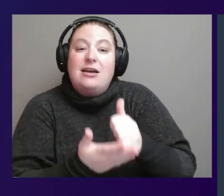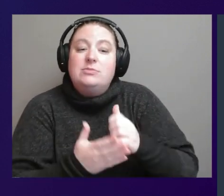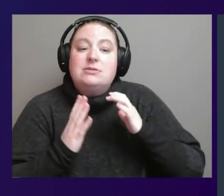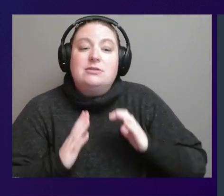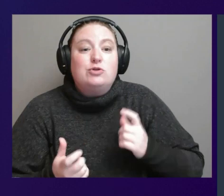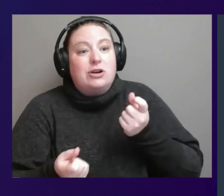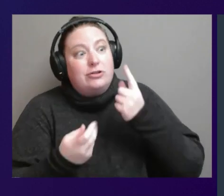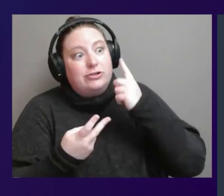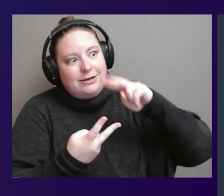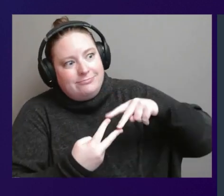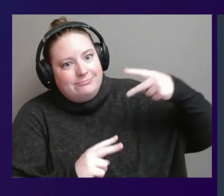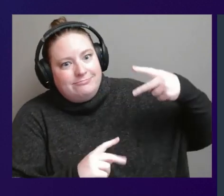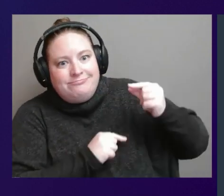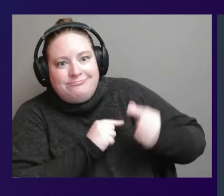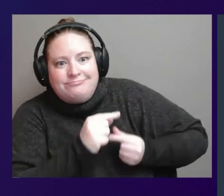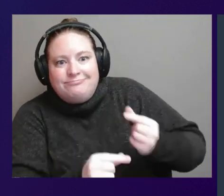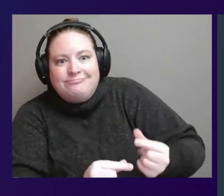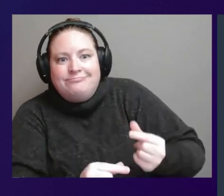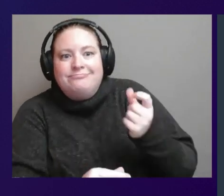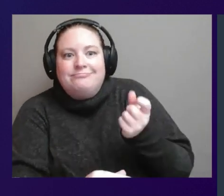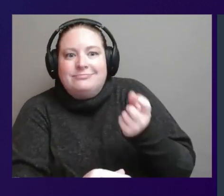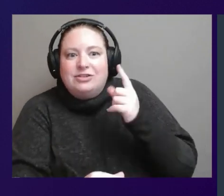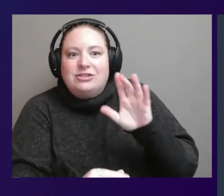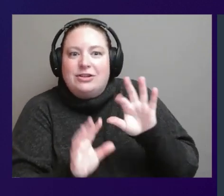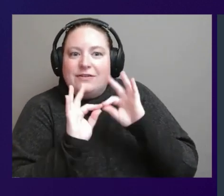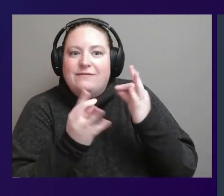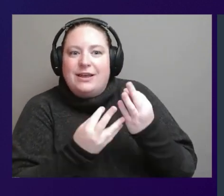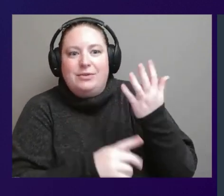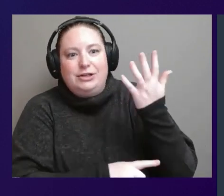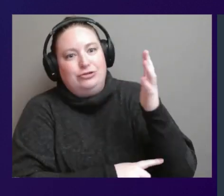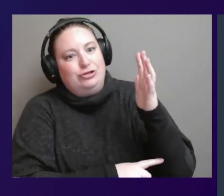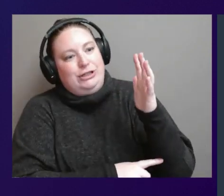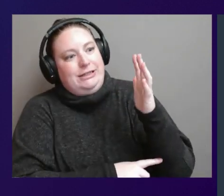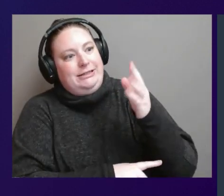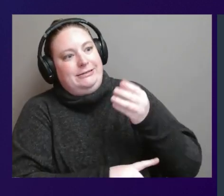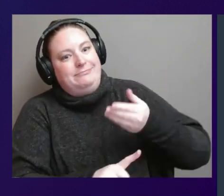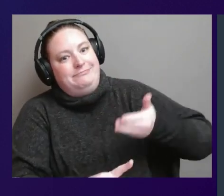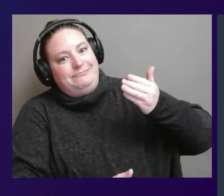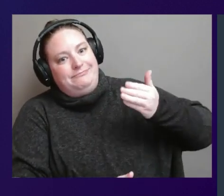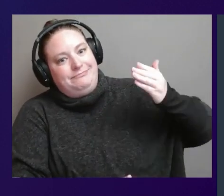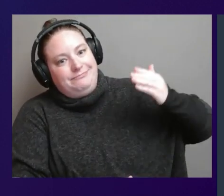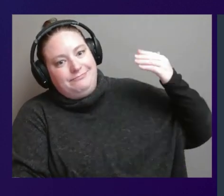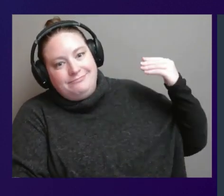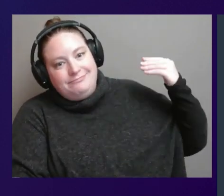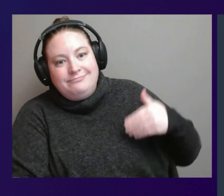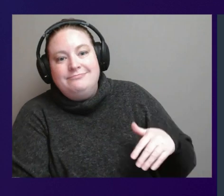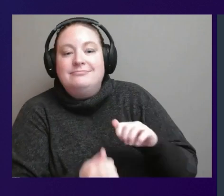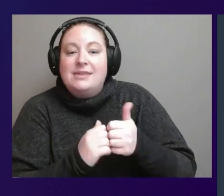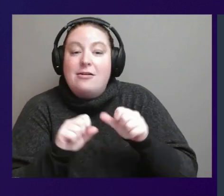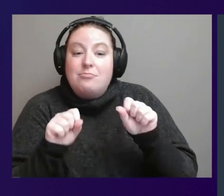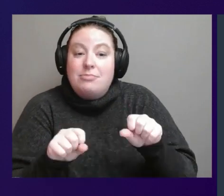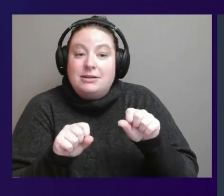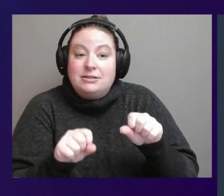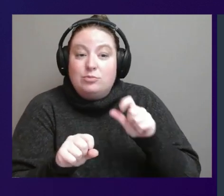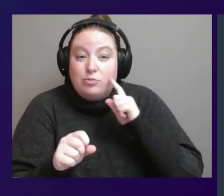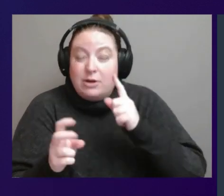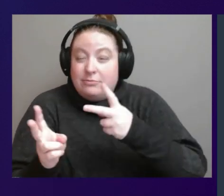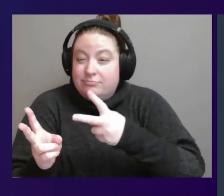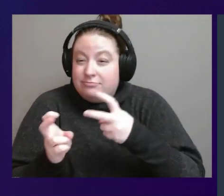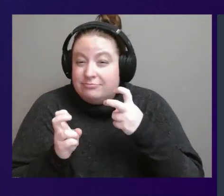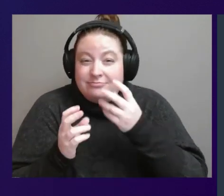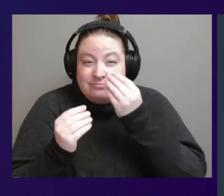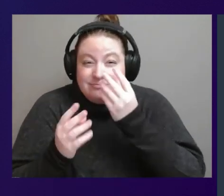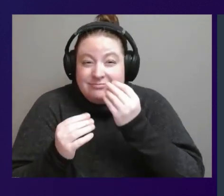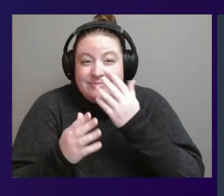learn more about their family trees. One of the ways Ancestry makes it possible is by extracting insights from handwritten